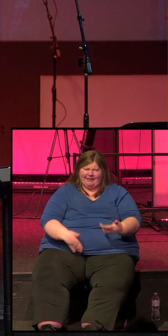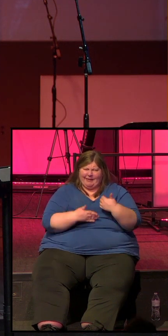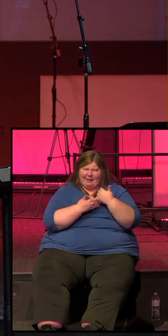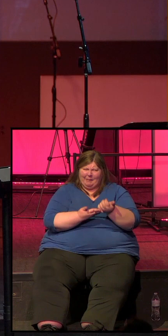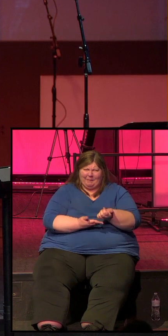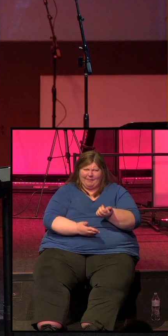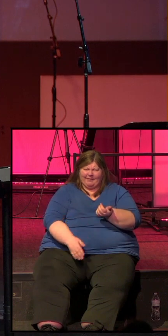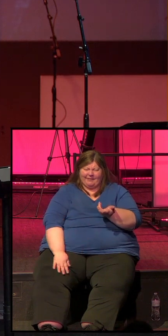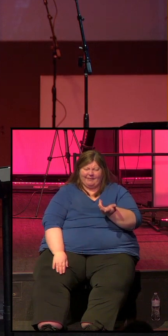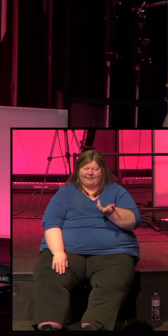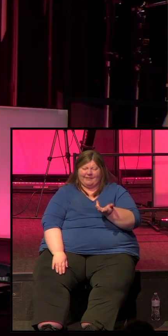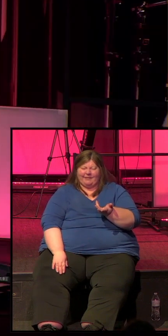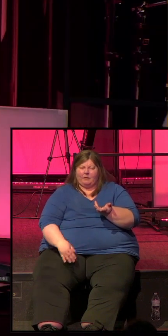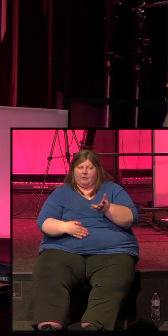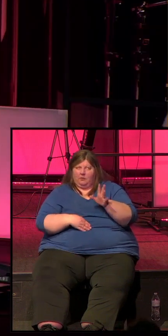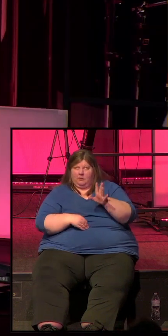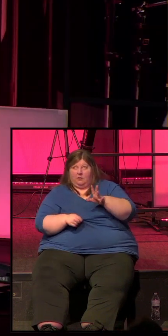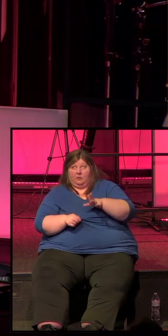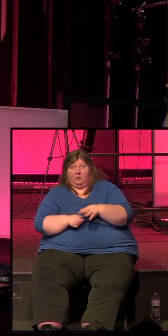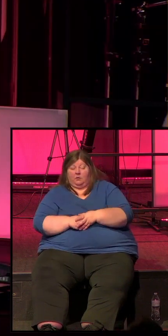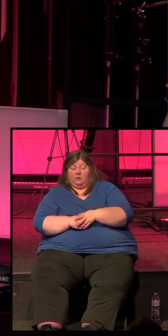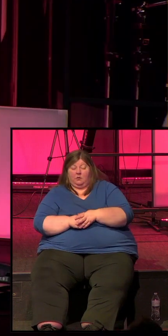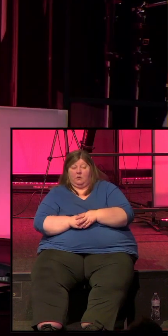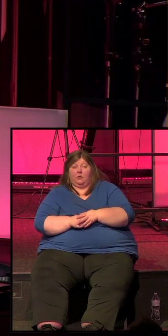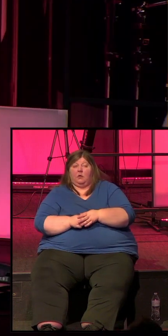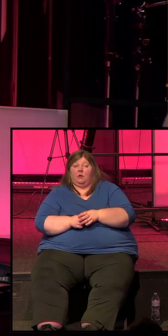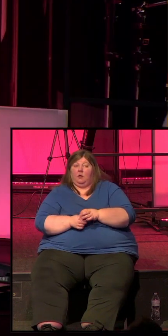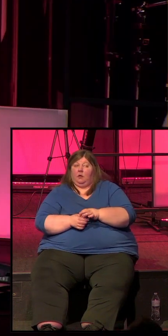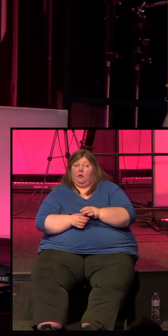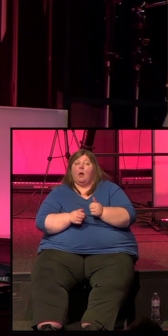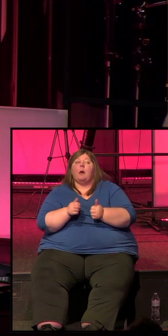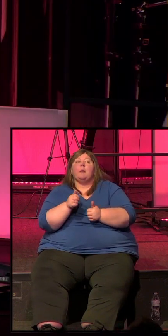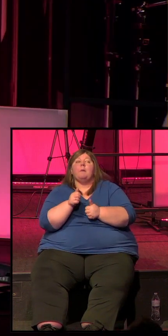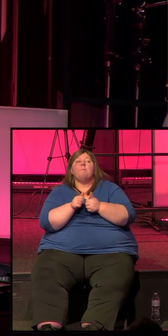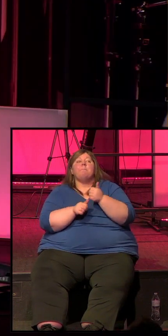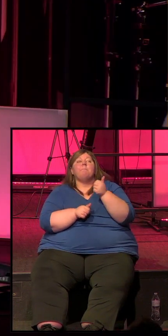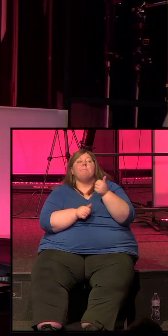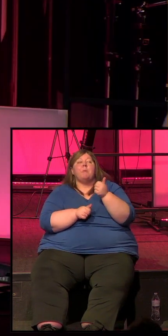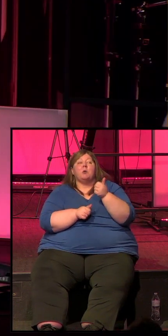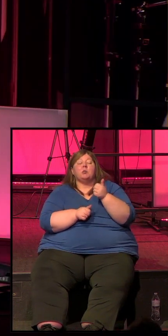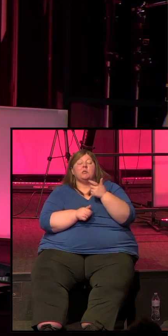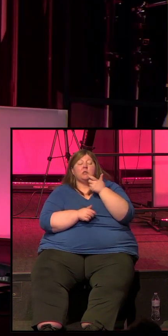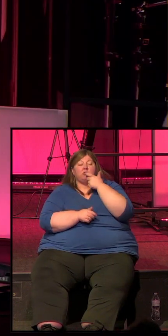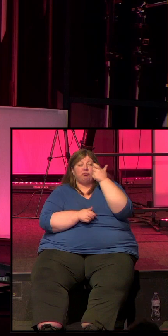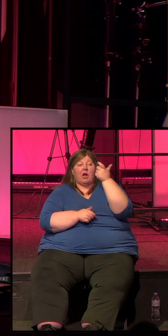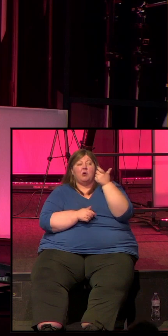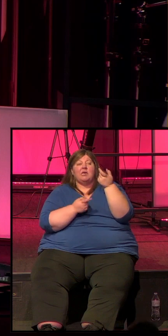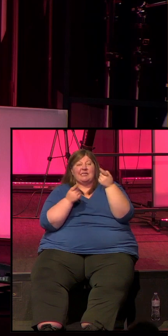anybody? Here's a wild fact for you. Do you know most drownings actually occur surrounded by people?